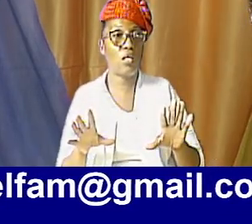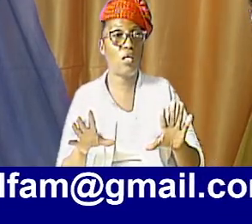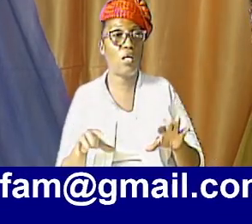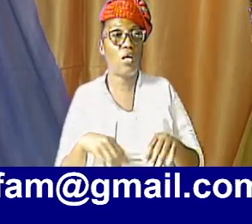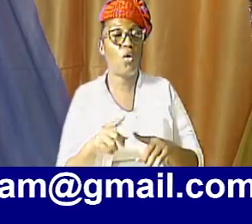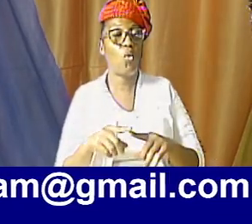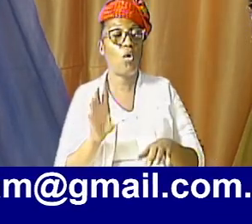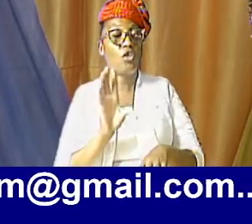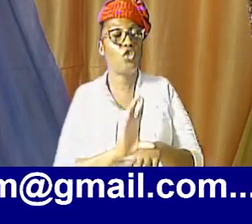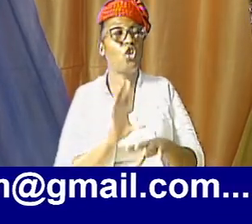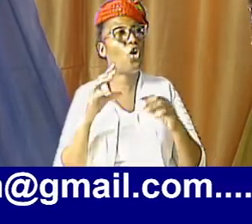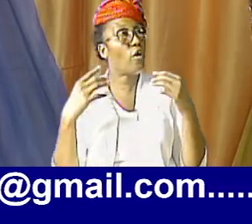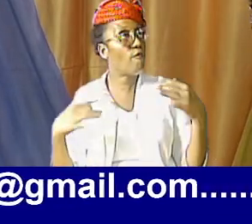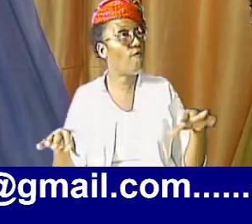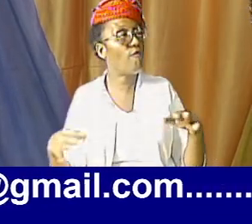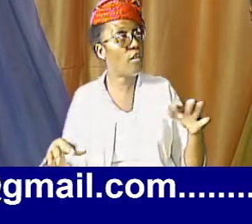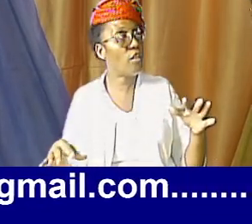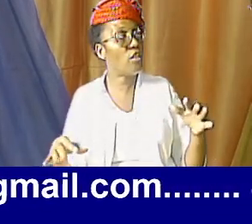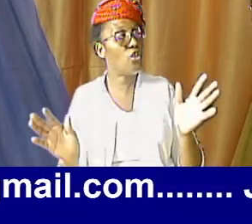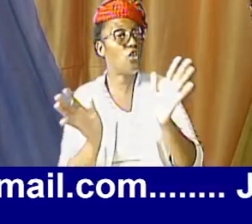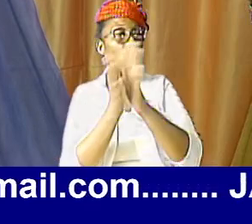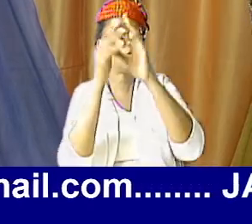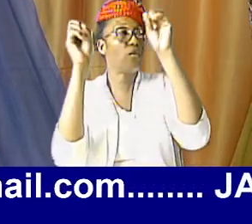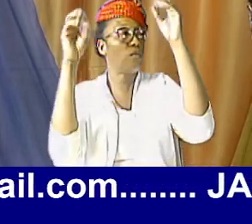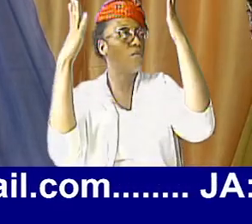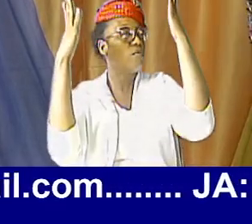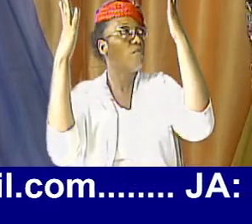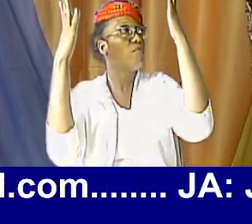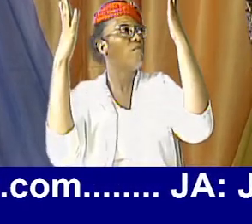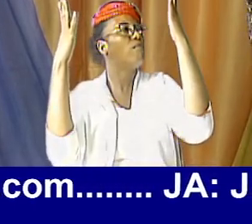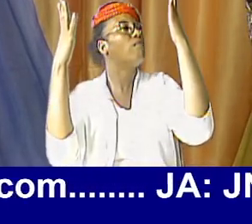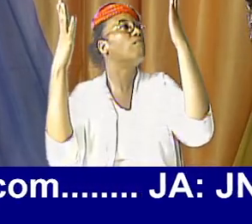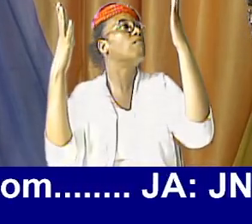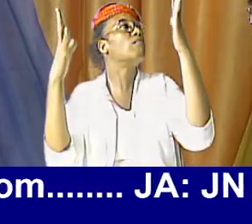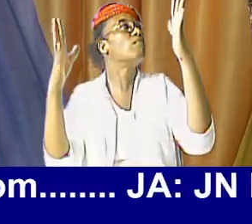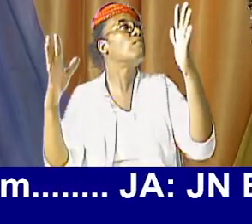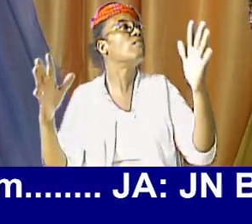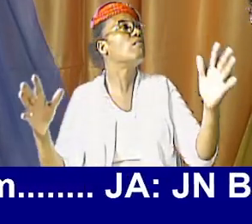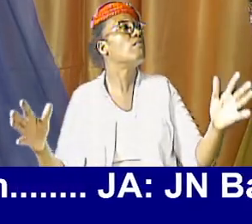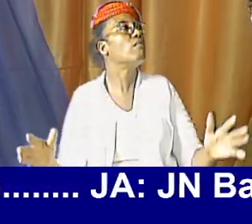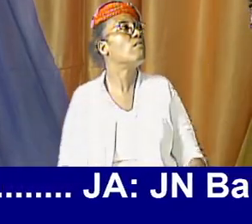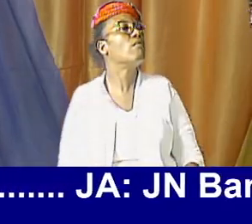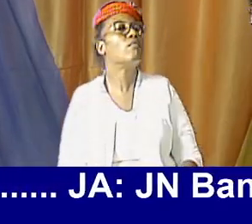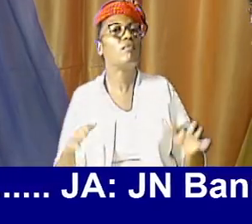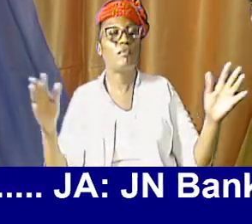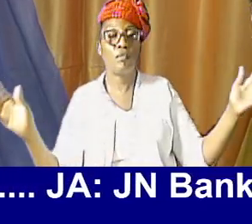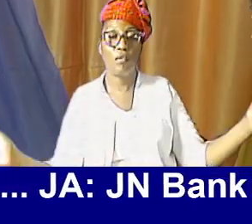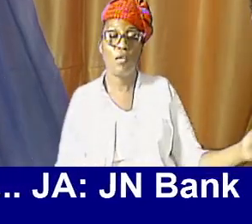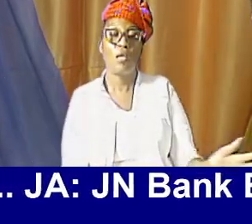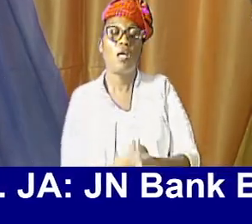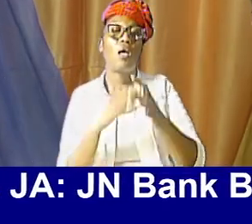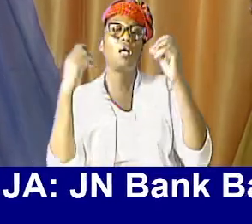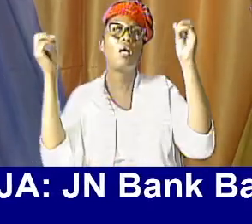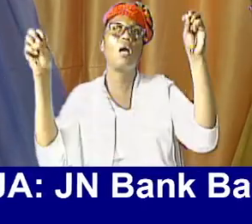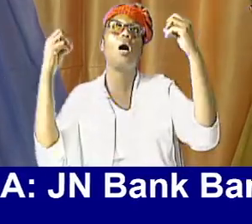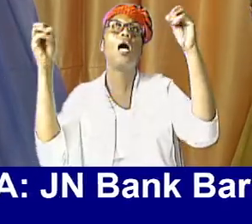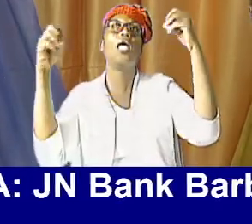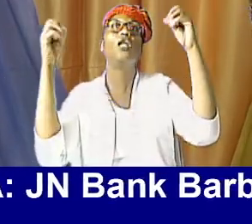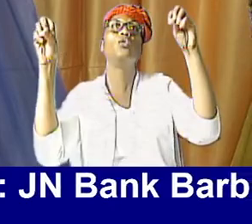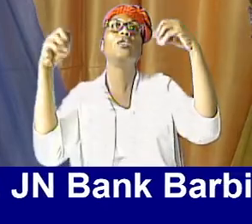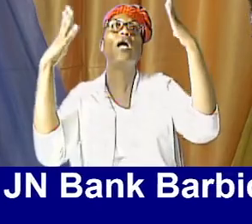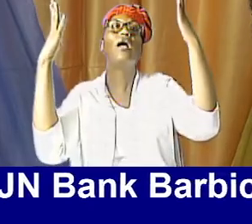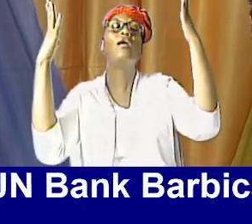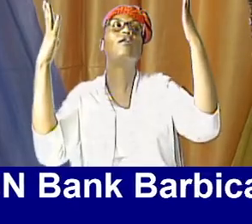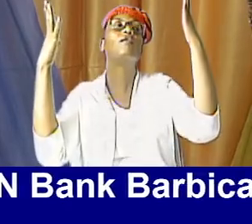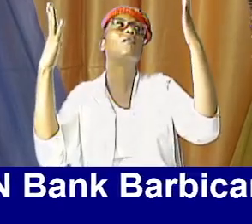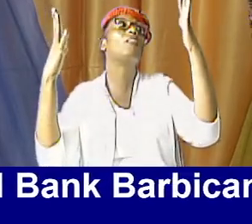mind. And can you praise the Lord, everybody? Thank you, Jesus. Can we bless the name of the Lord another